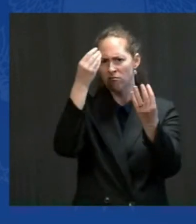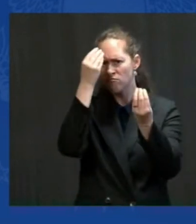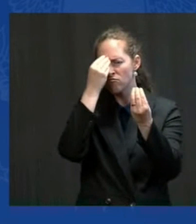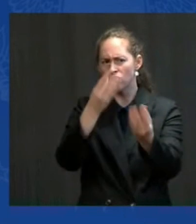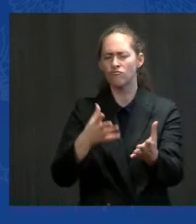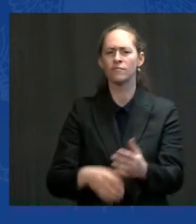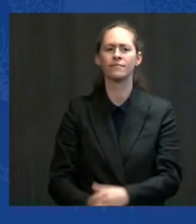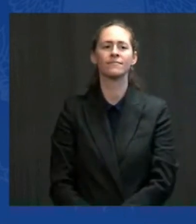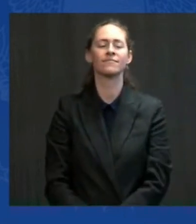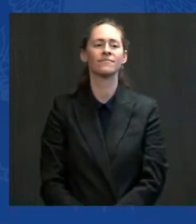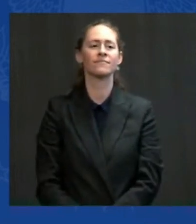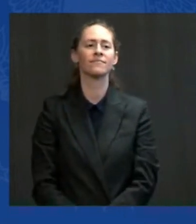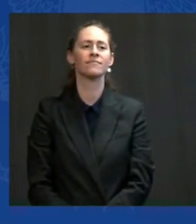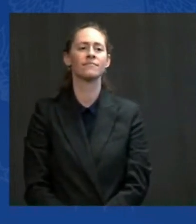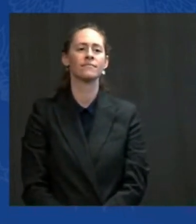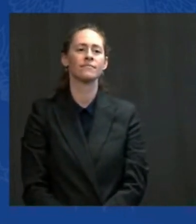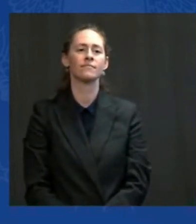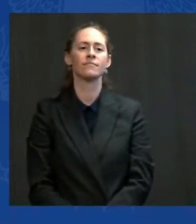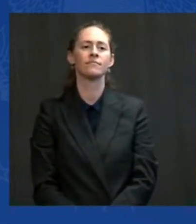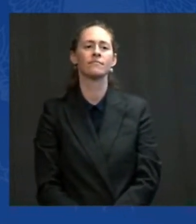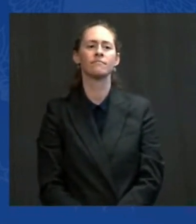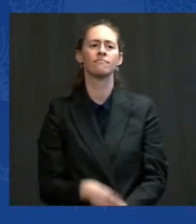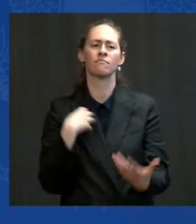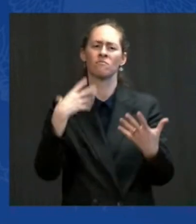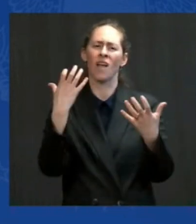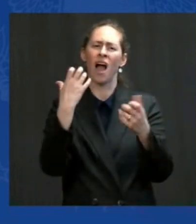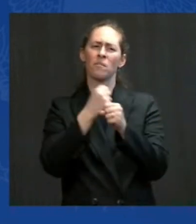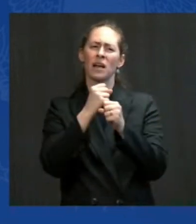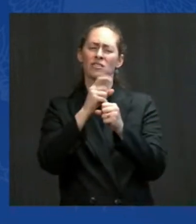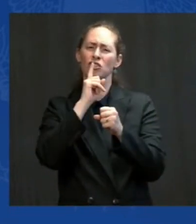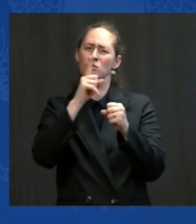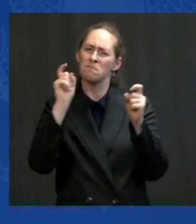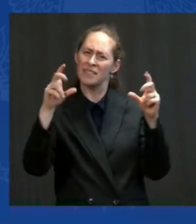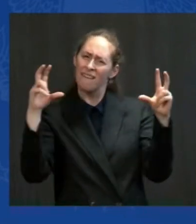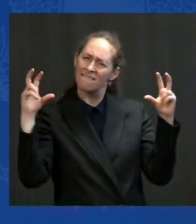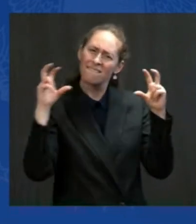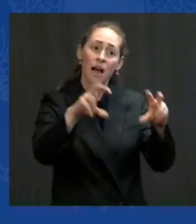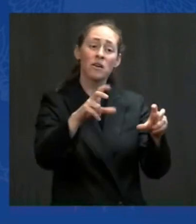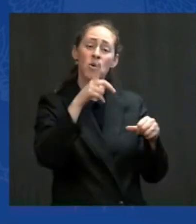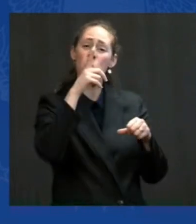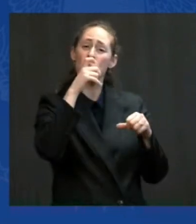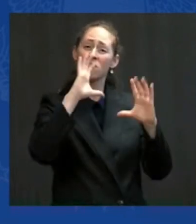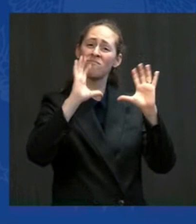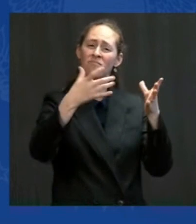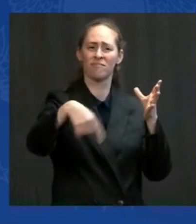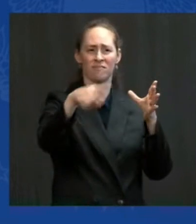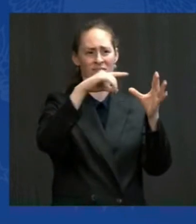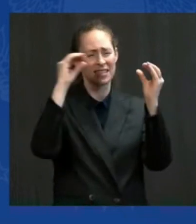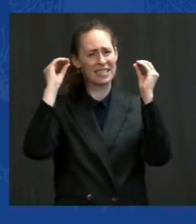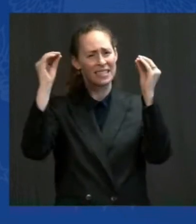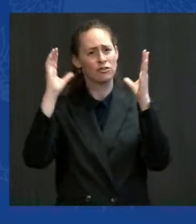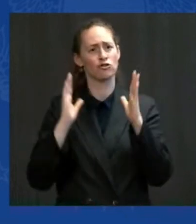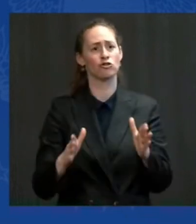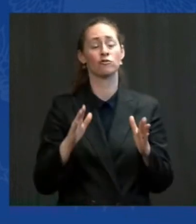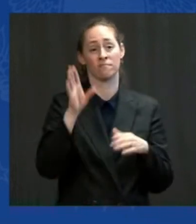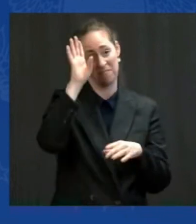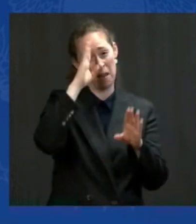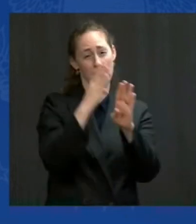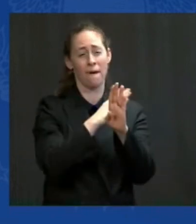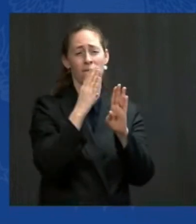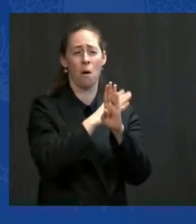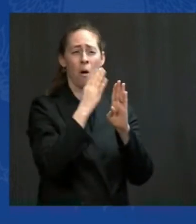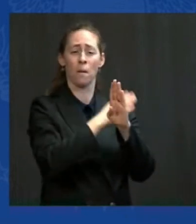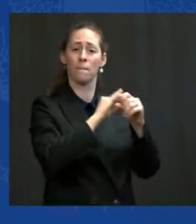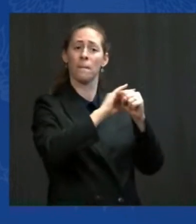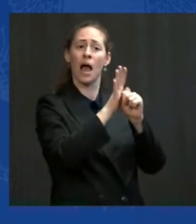We'll also make strategic investments in teachers, in the teacher pipeline. Because even before the pandemic, our school